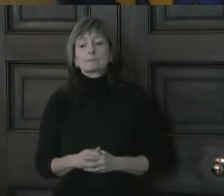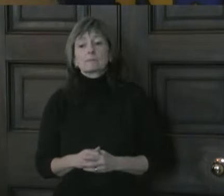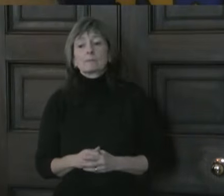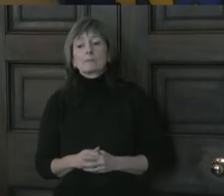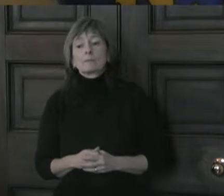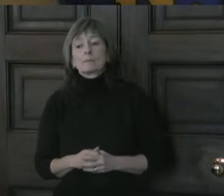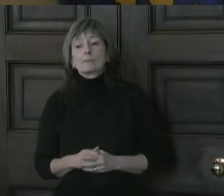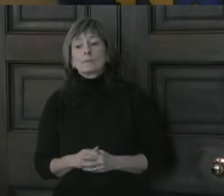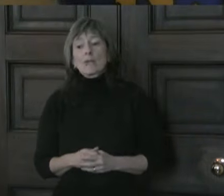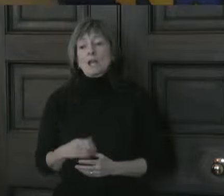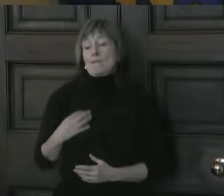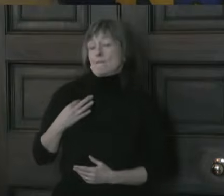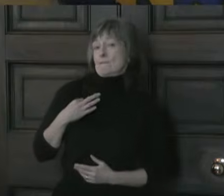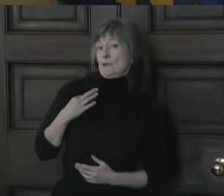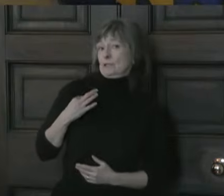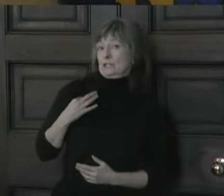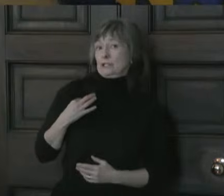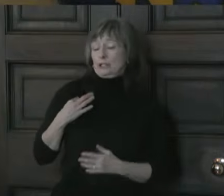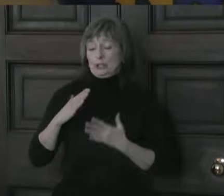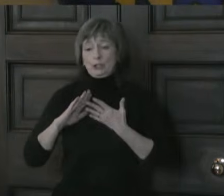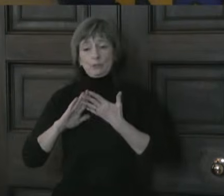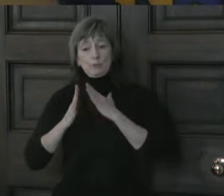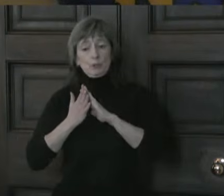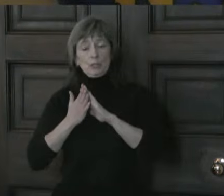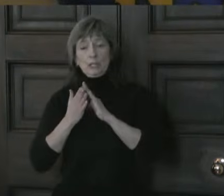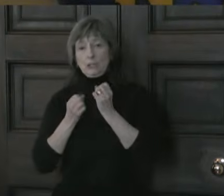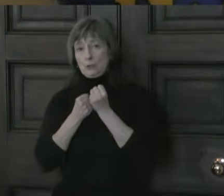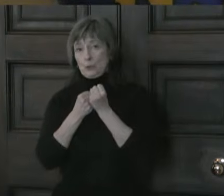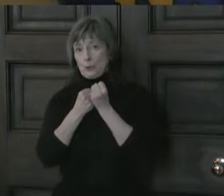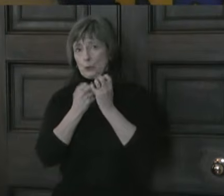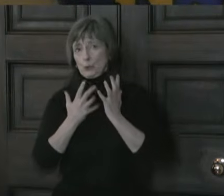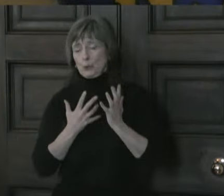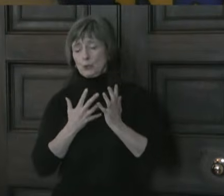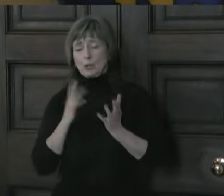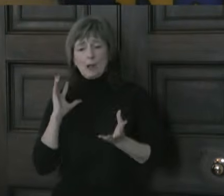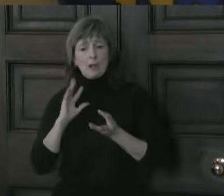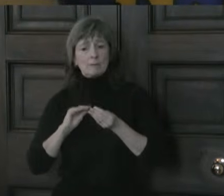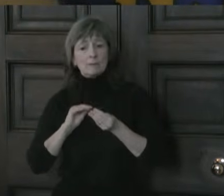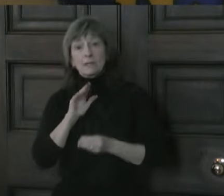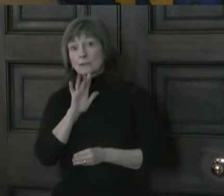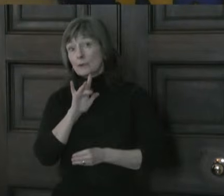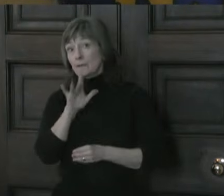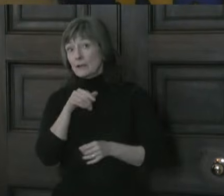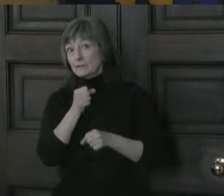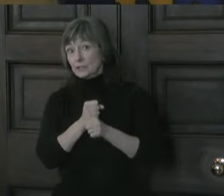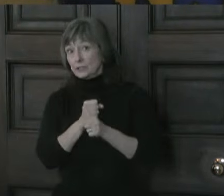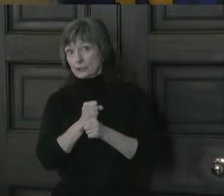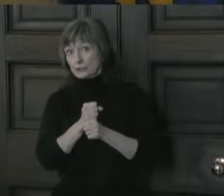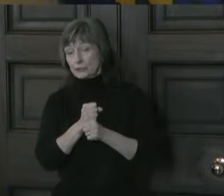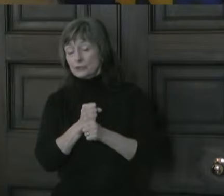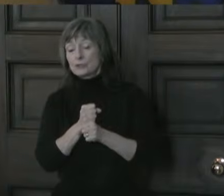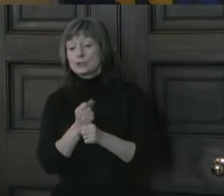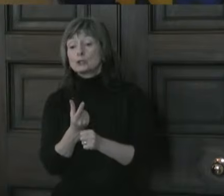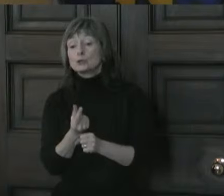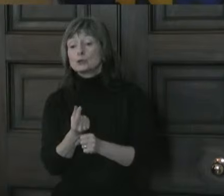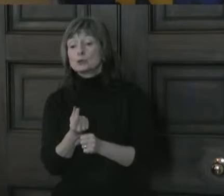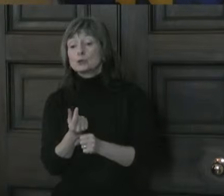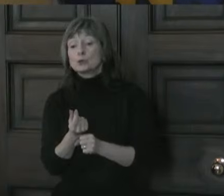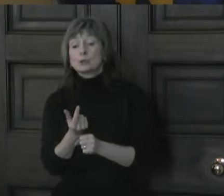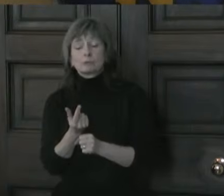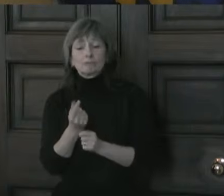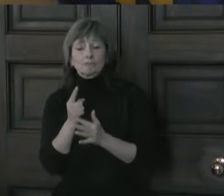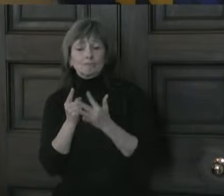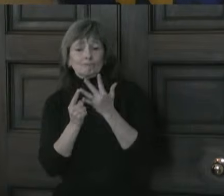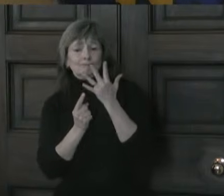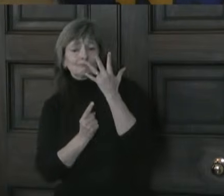extraordinary volunteer and community champion who spent 25 years of her life to initiatives that have supported